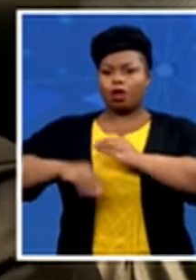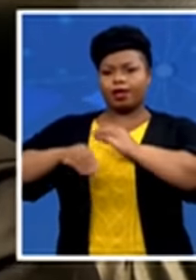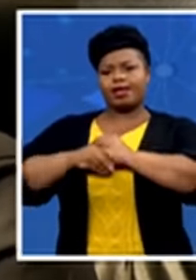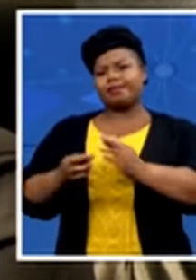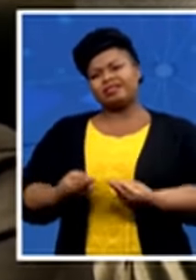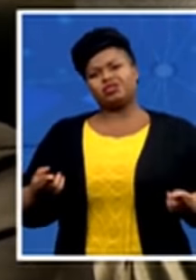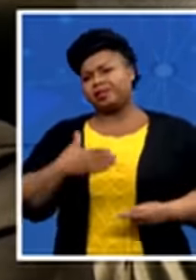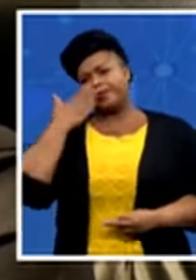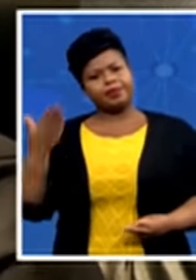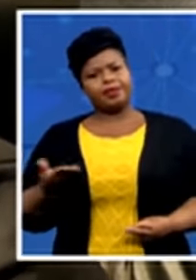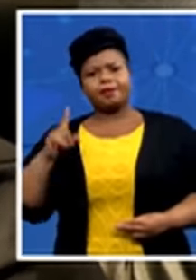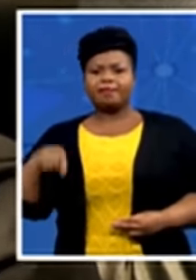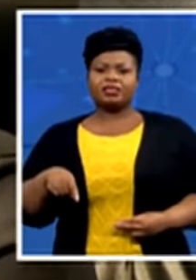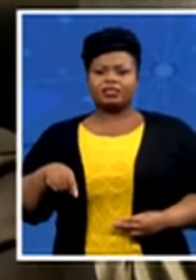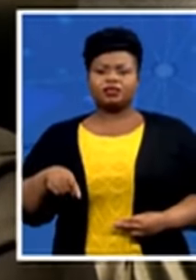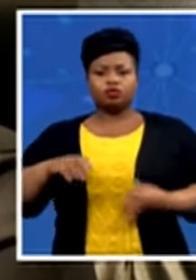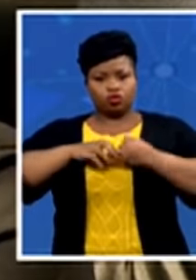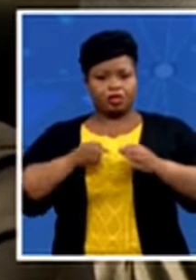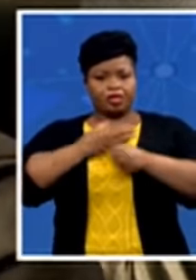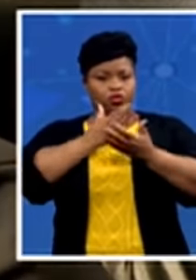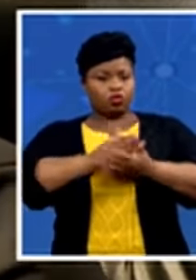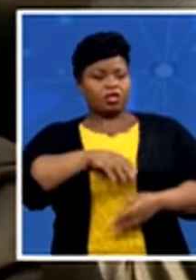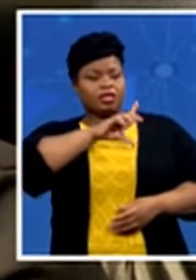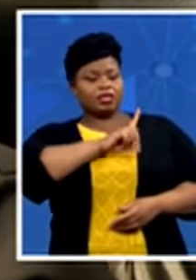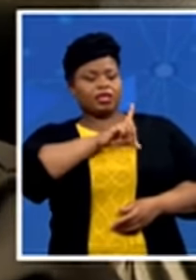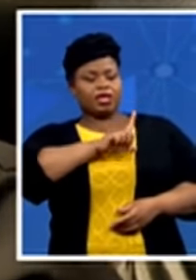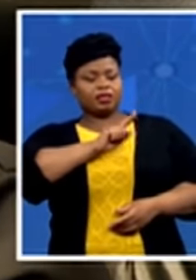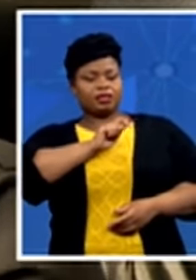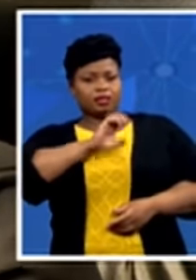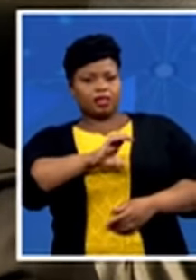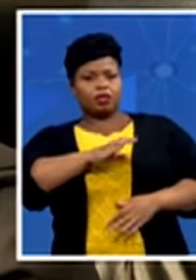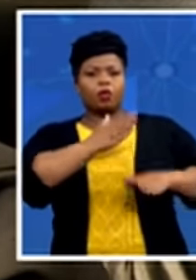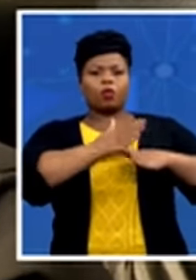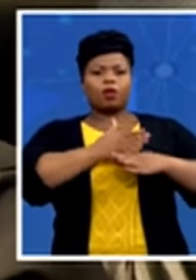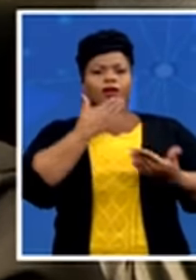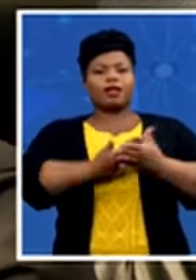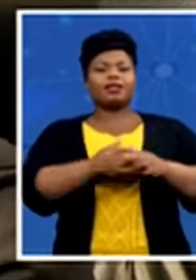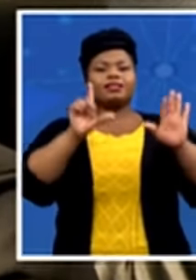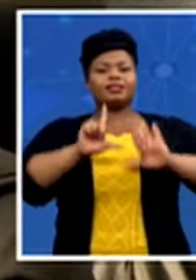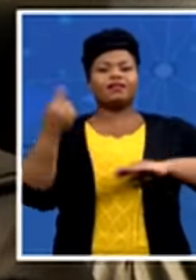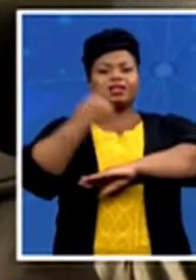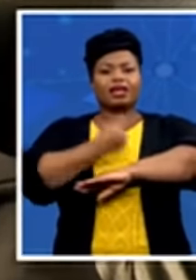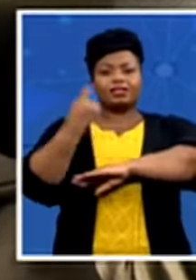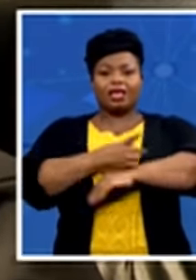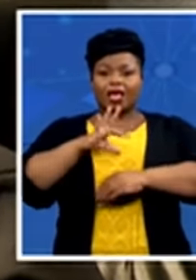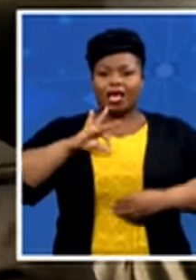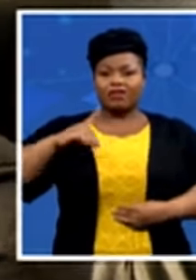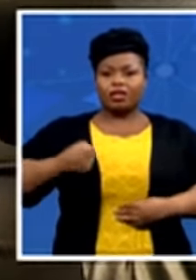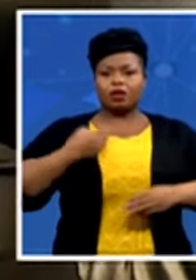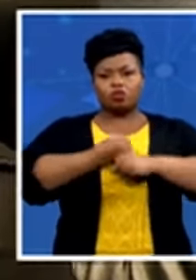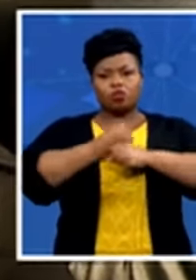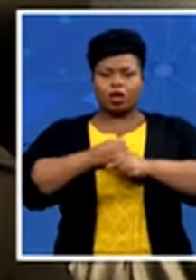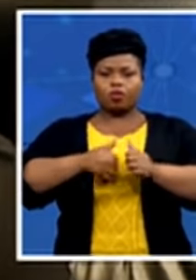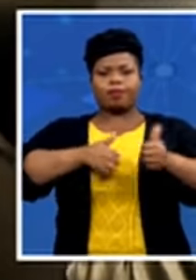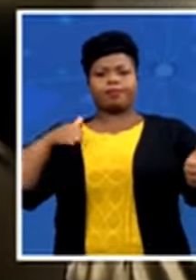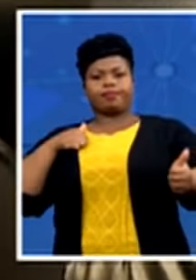the DLTCs to operate 7 days a week to push back the backlogs. What are we doing? We're